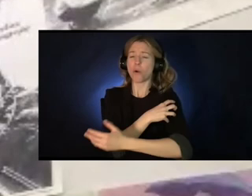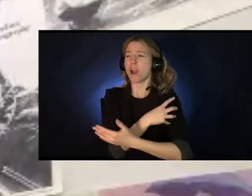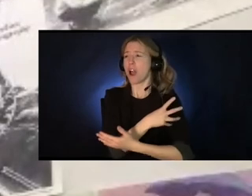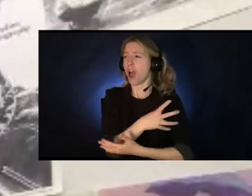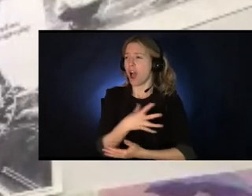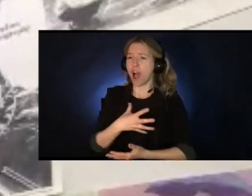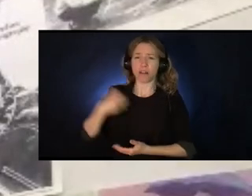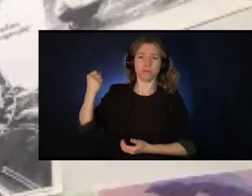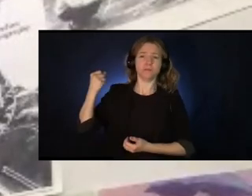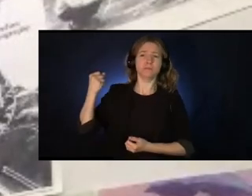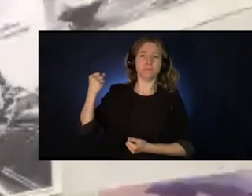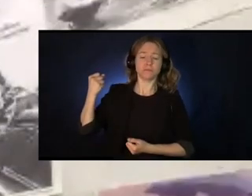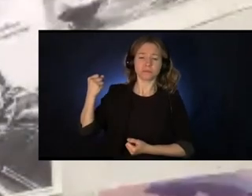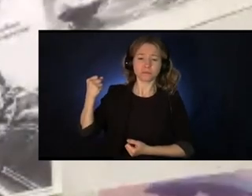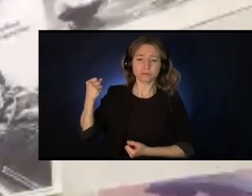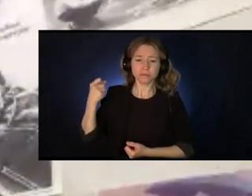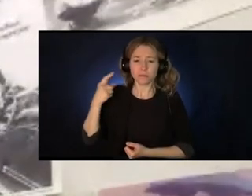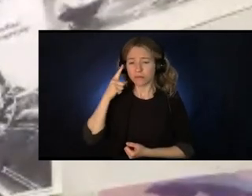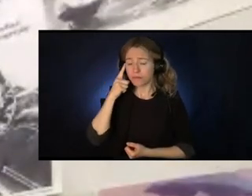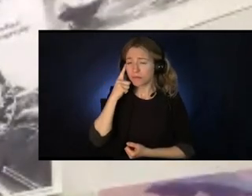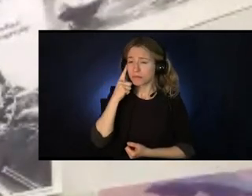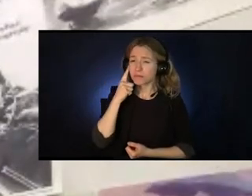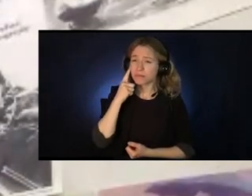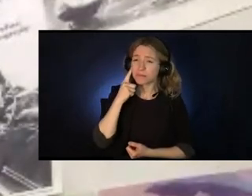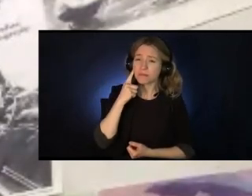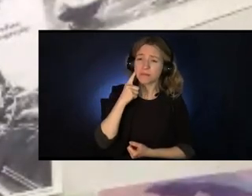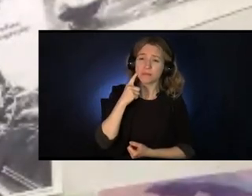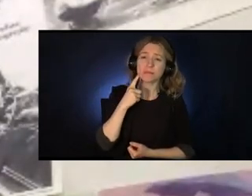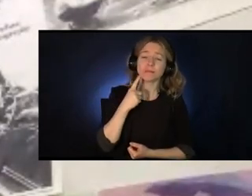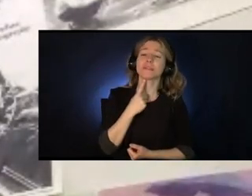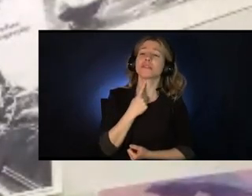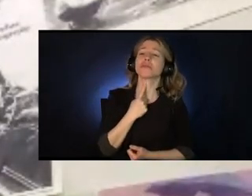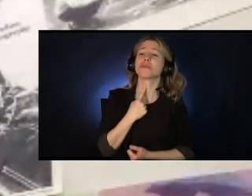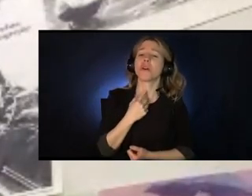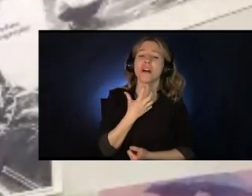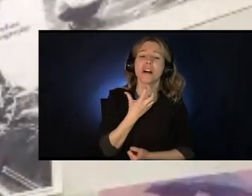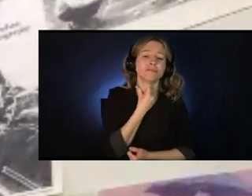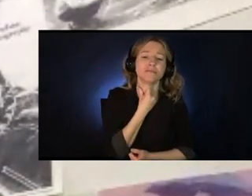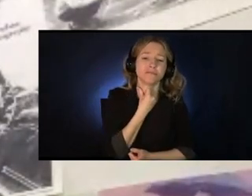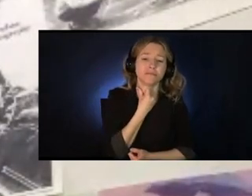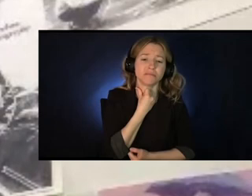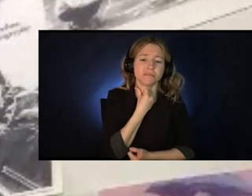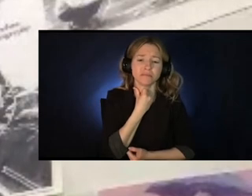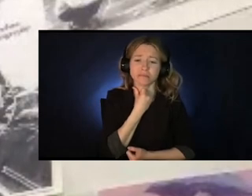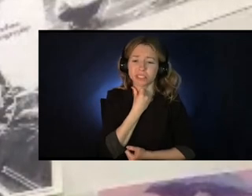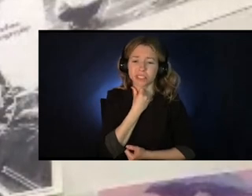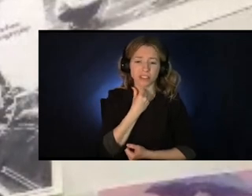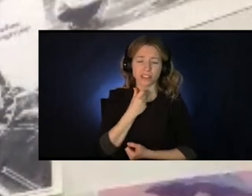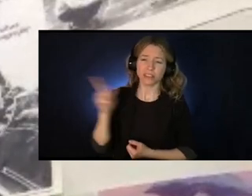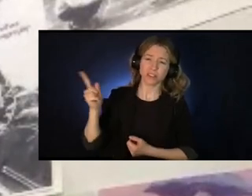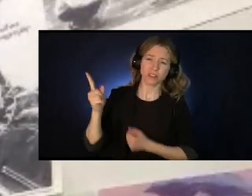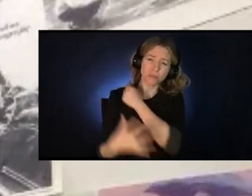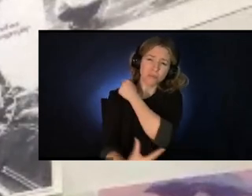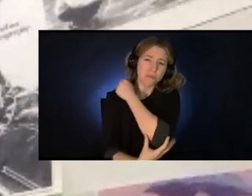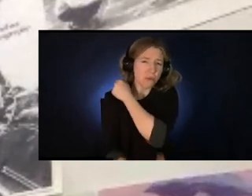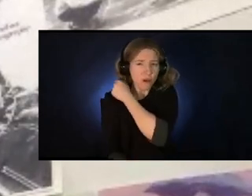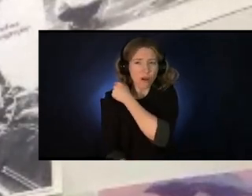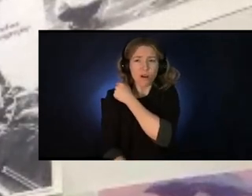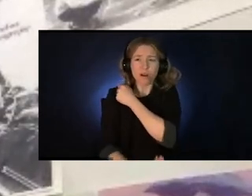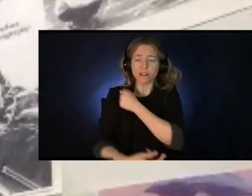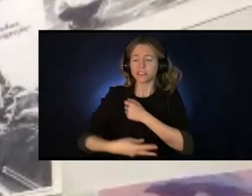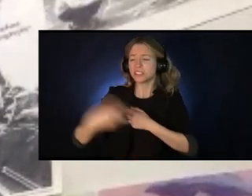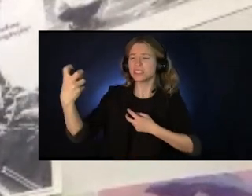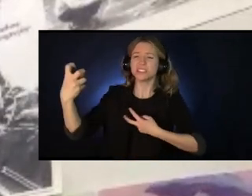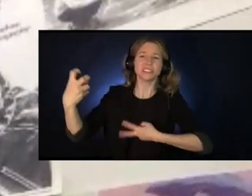can't you see their poverty profiting you? My country, 'tis of thy people you are